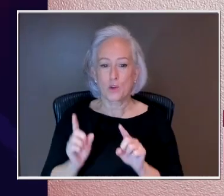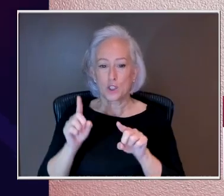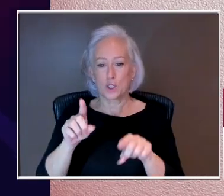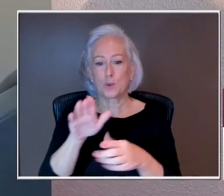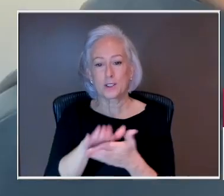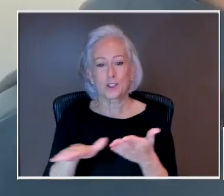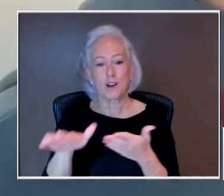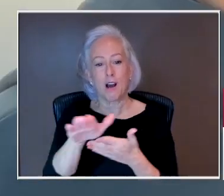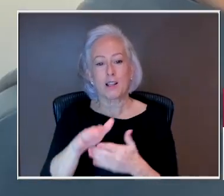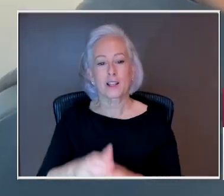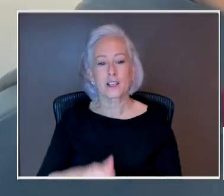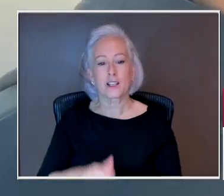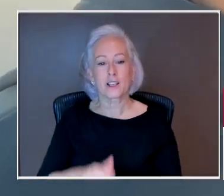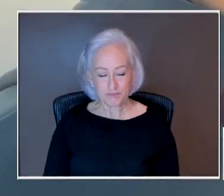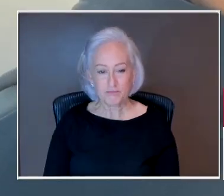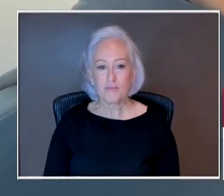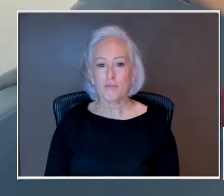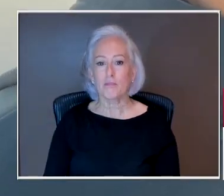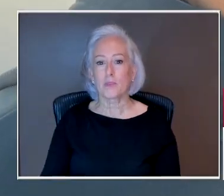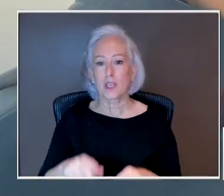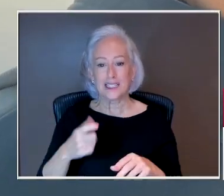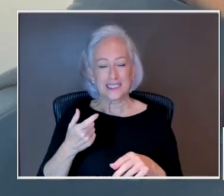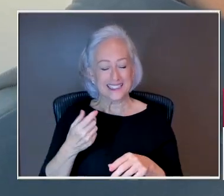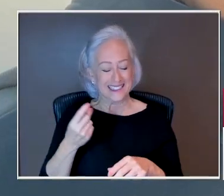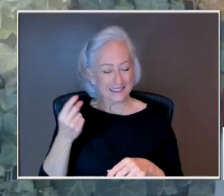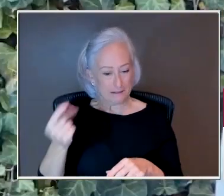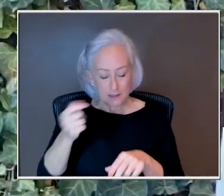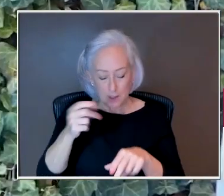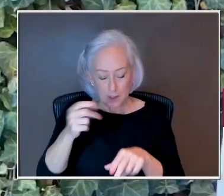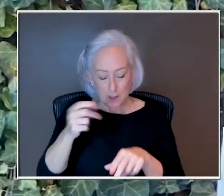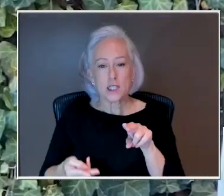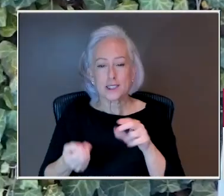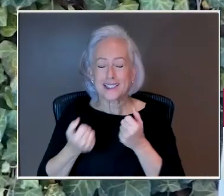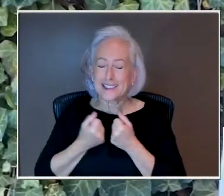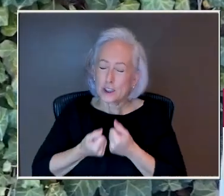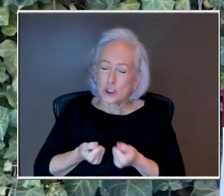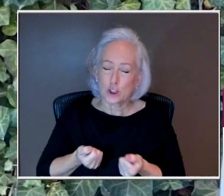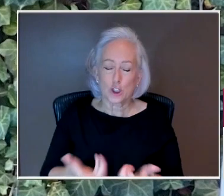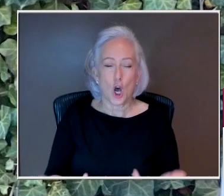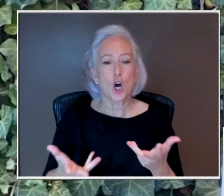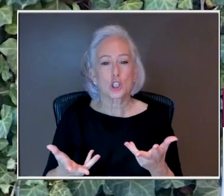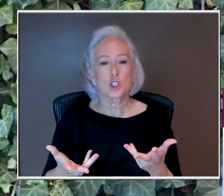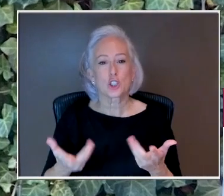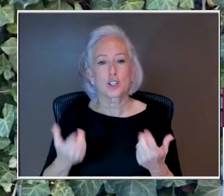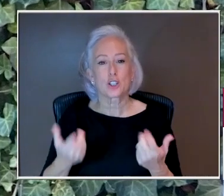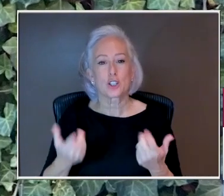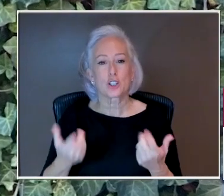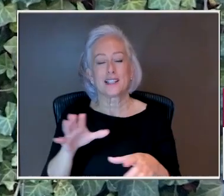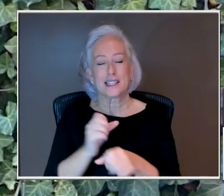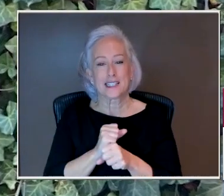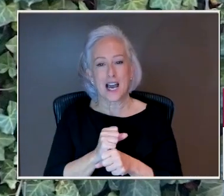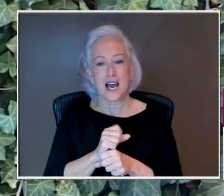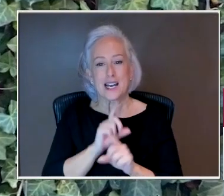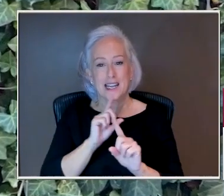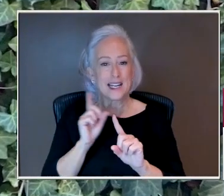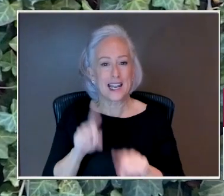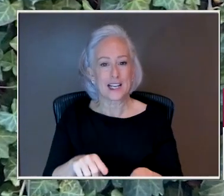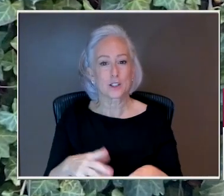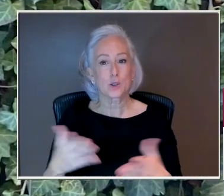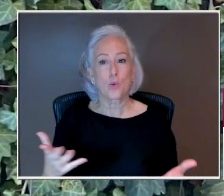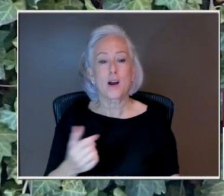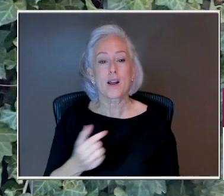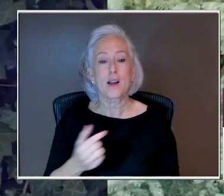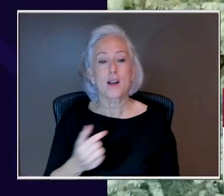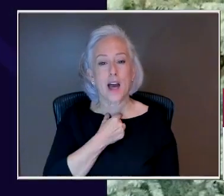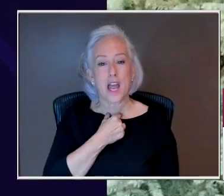those symptoms, sudden weight loss and exhaustion. She finally got the answers: thyroid disease. We're going to explain